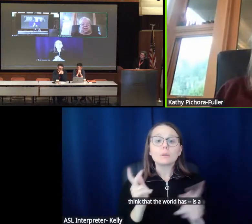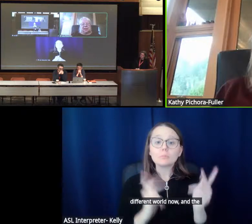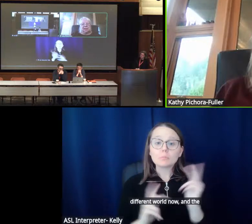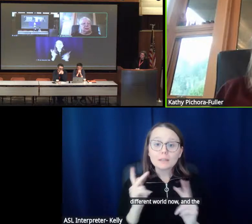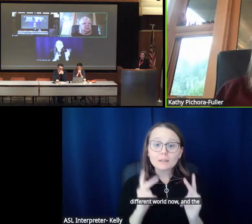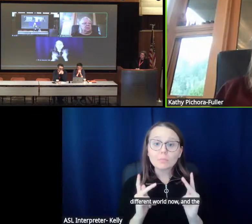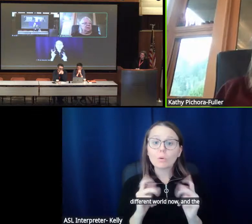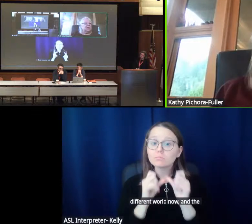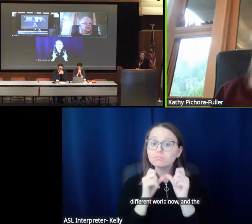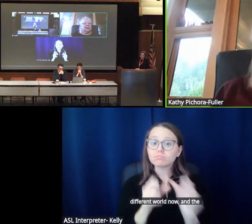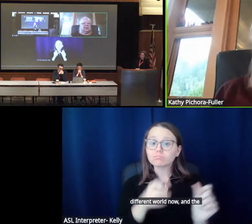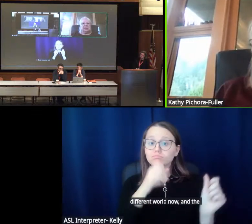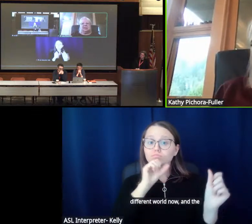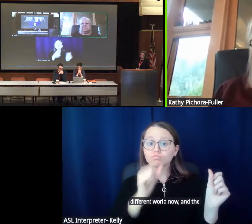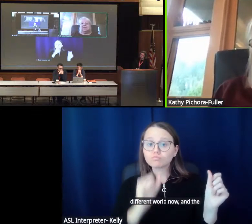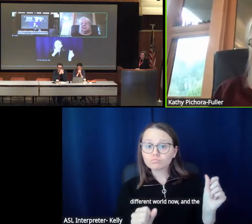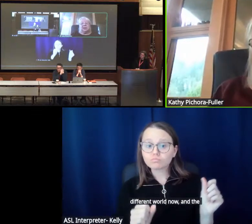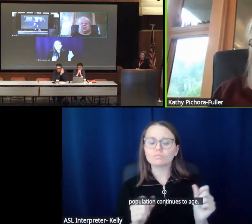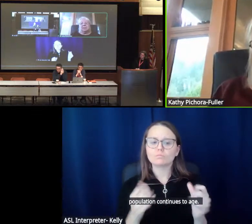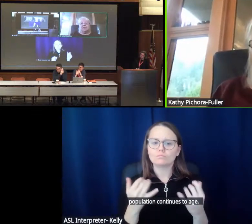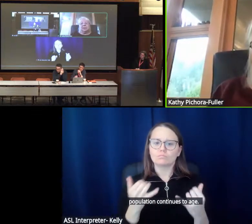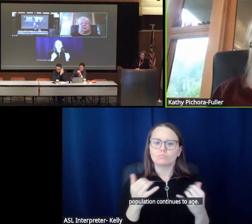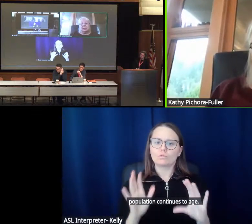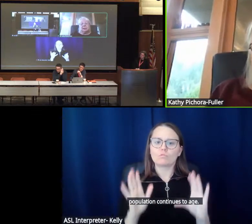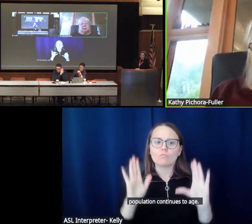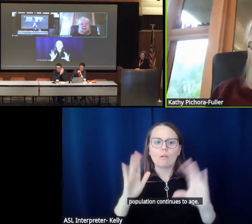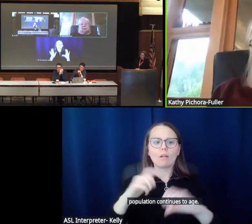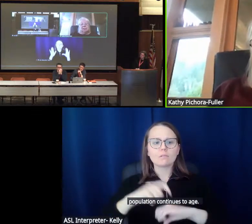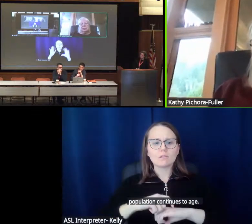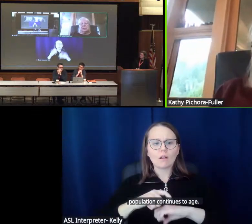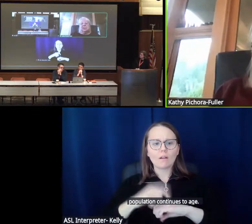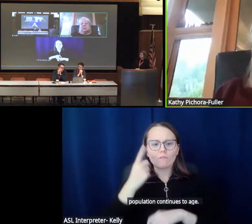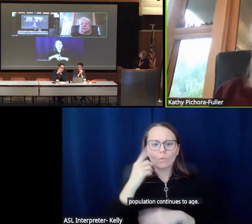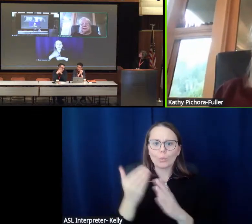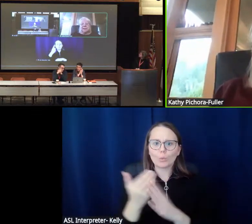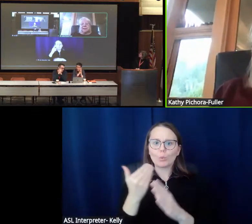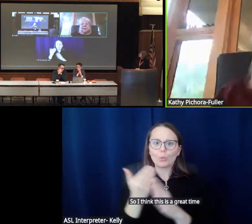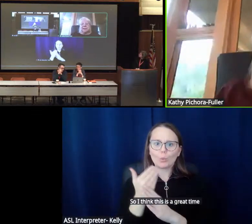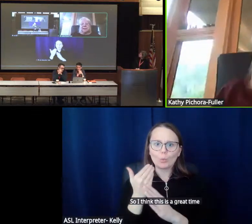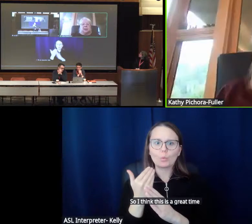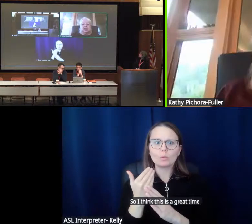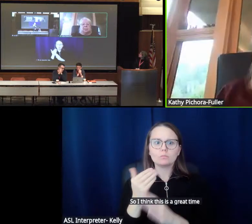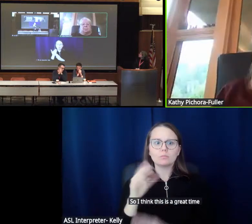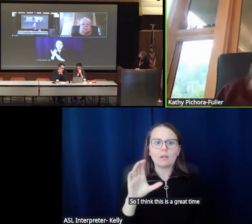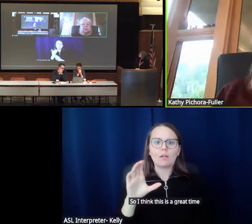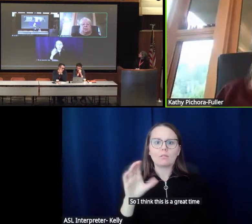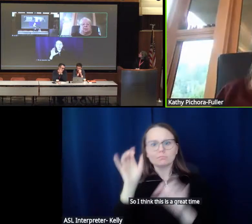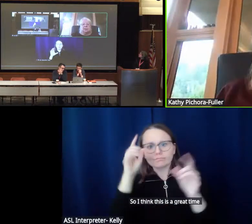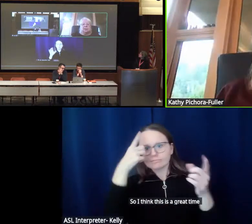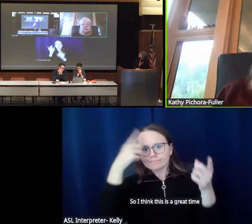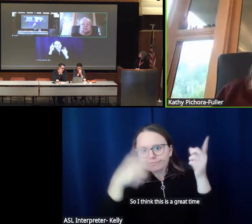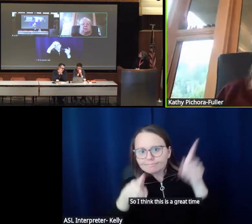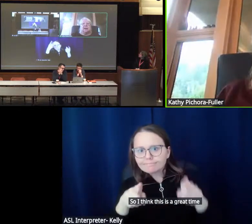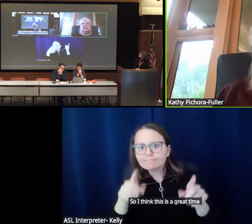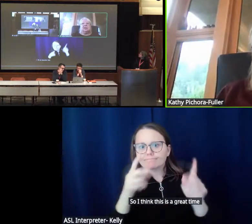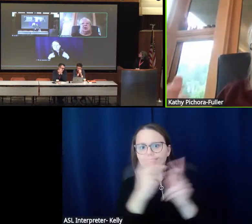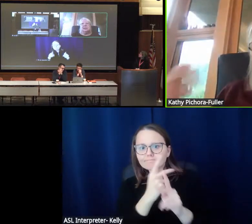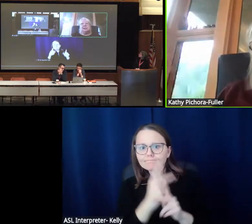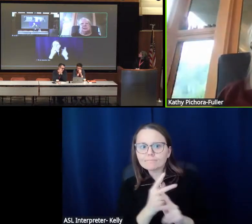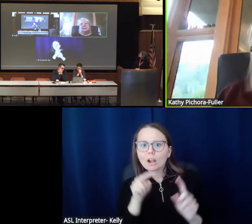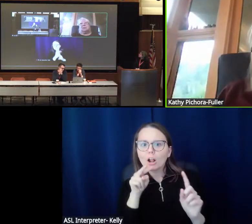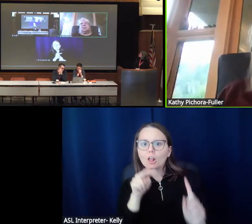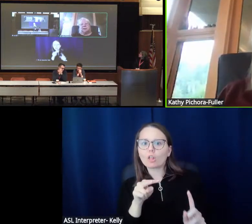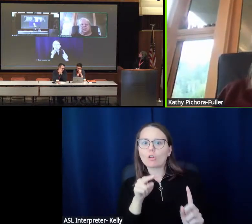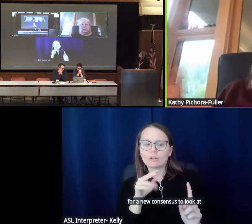age. So I think this is a great time for a new consensus to look at the context that